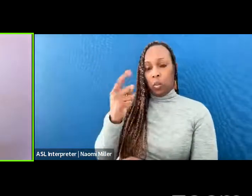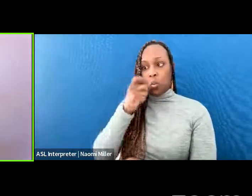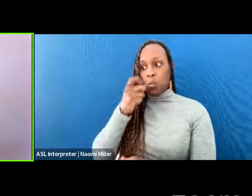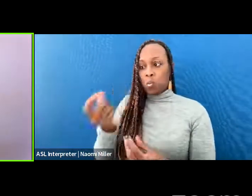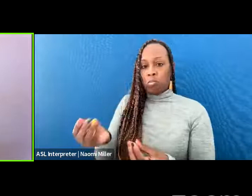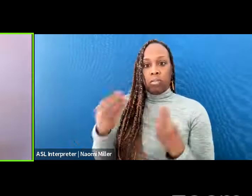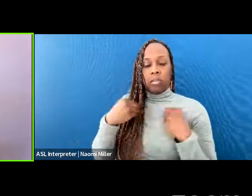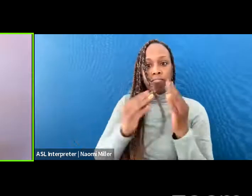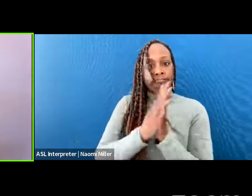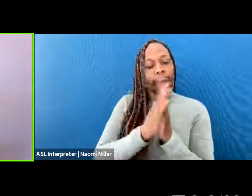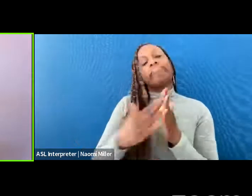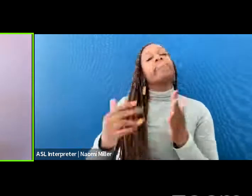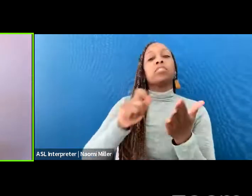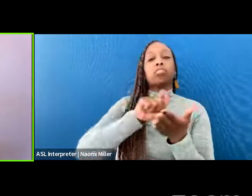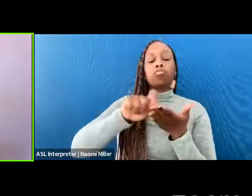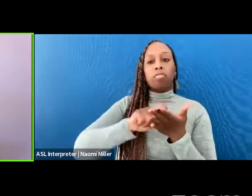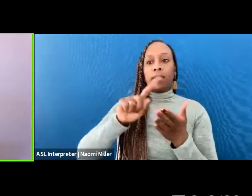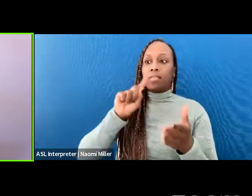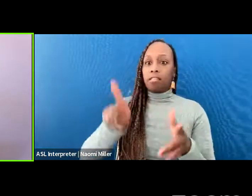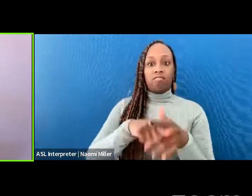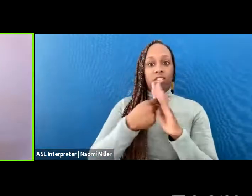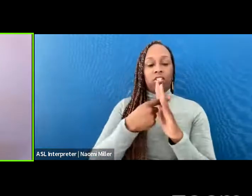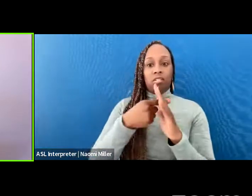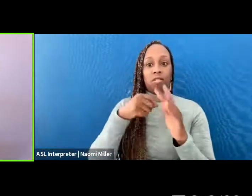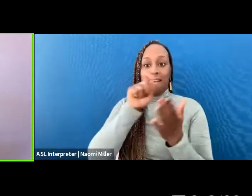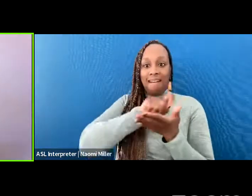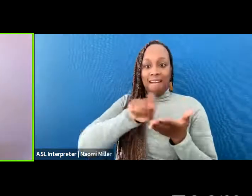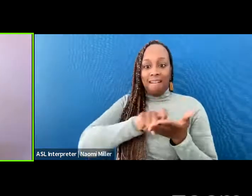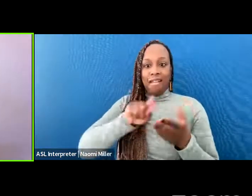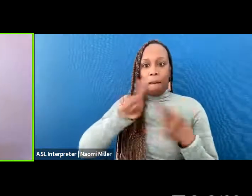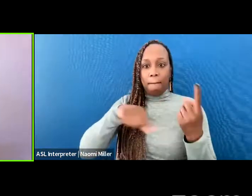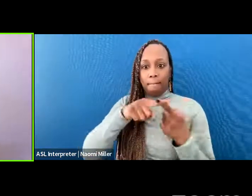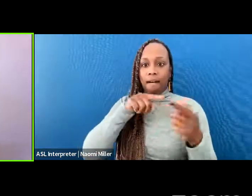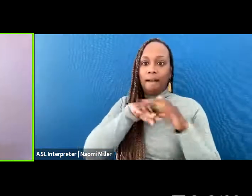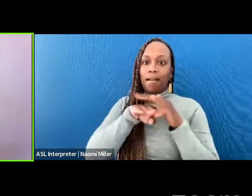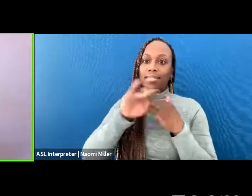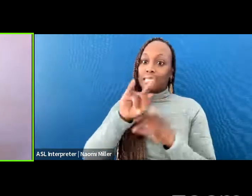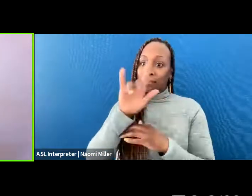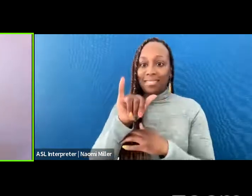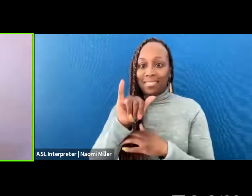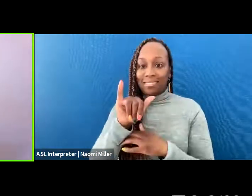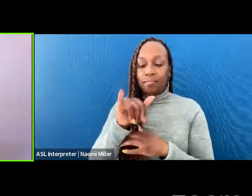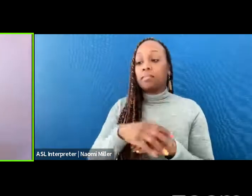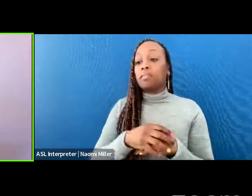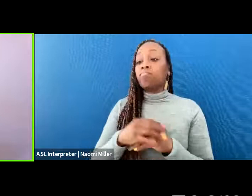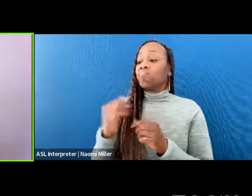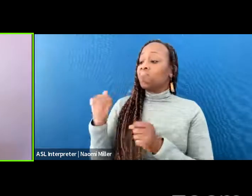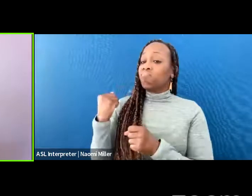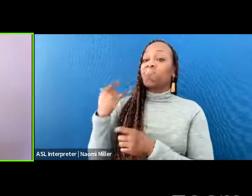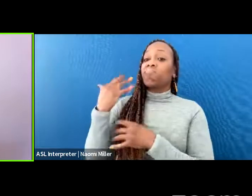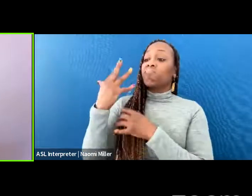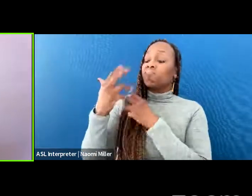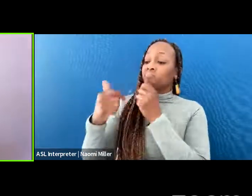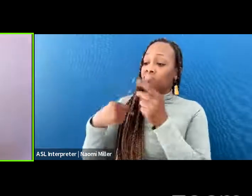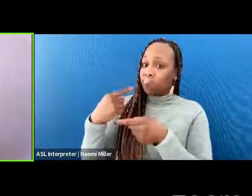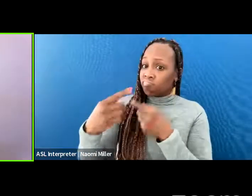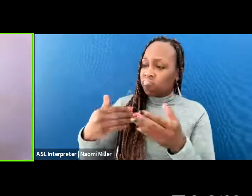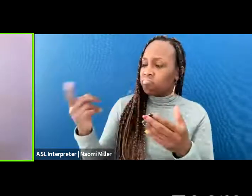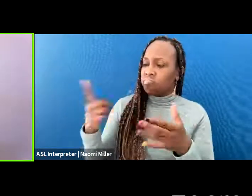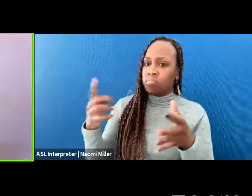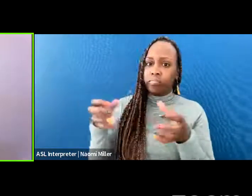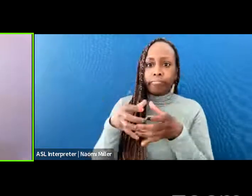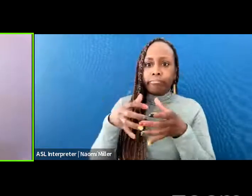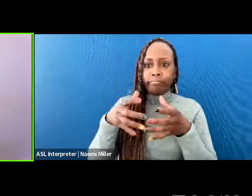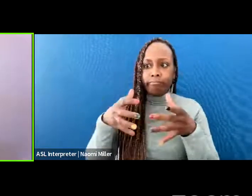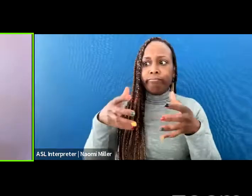write the original essay on access intimacy in the first place. Over the years, our access intimacy has continued to grow and